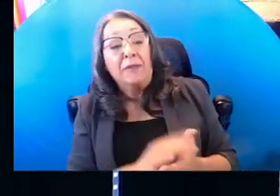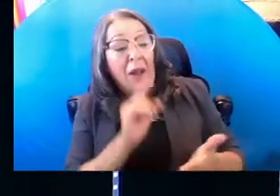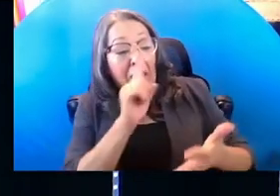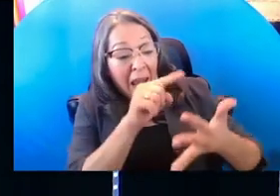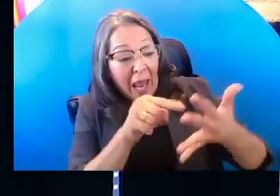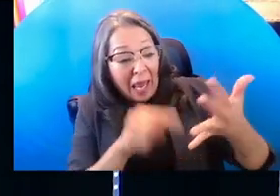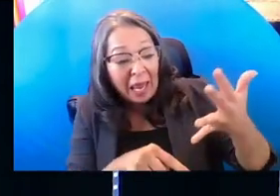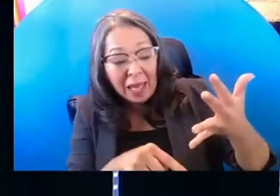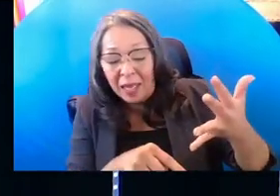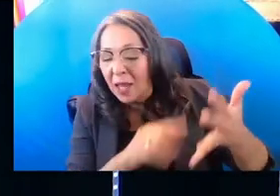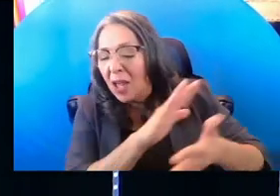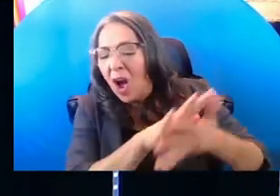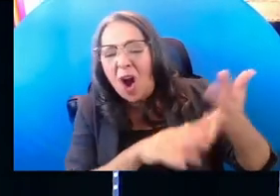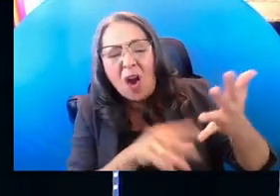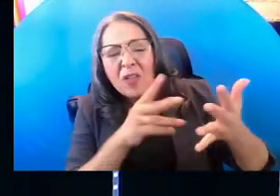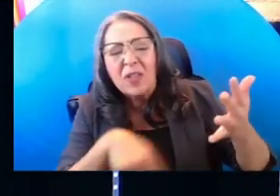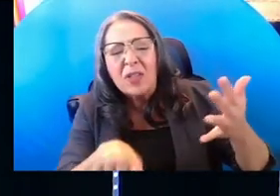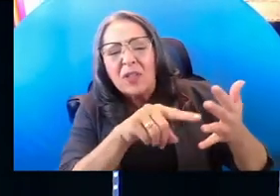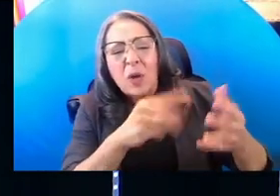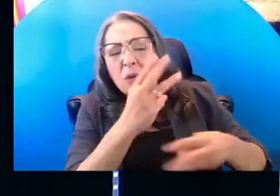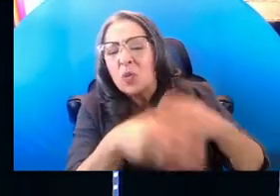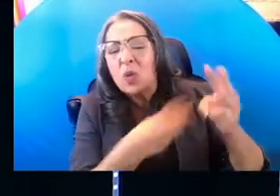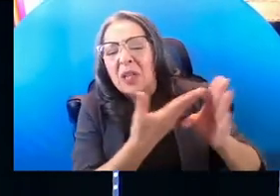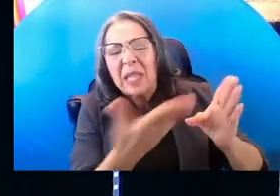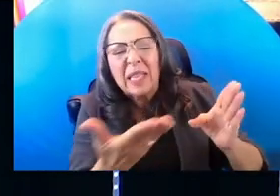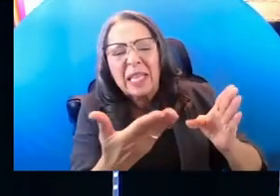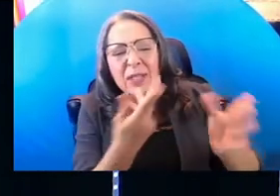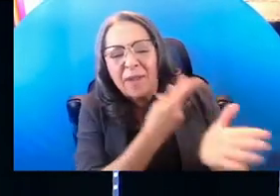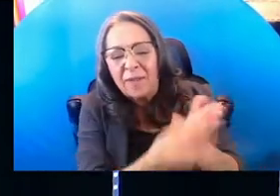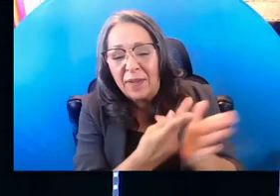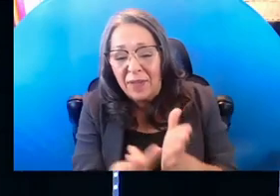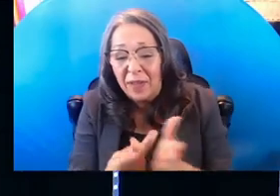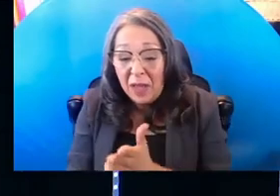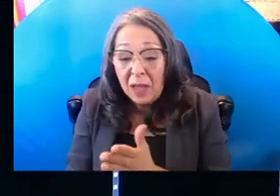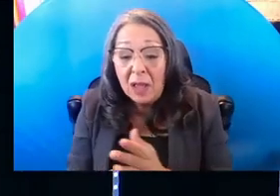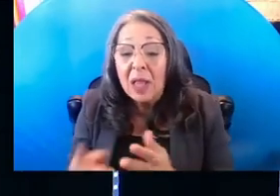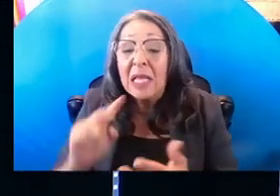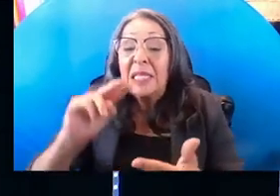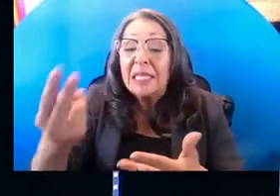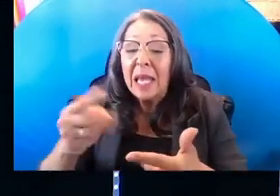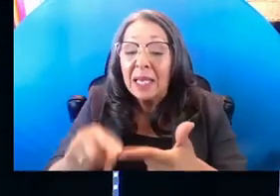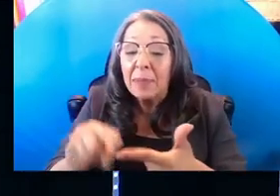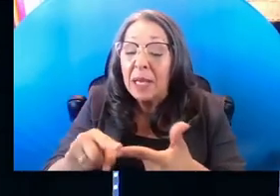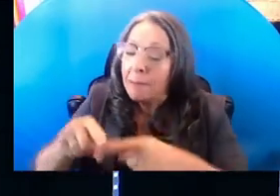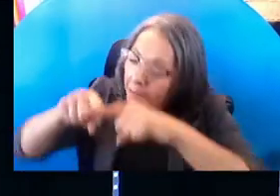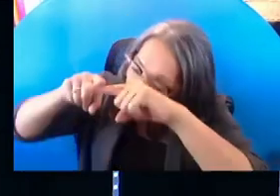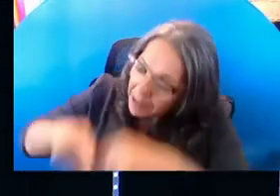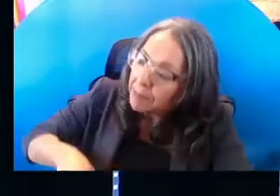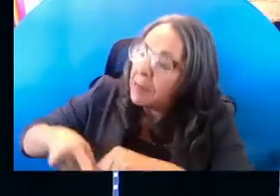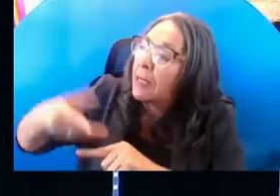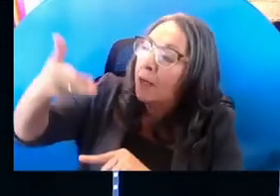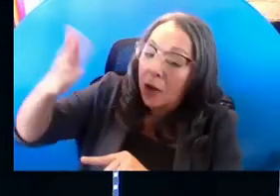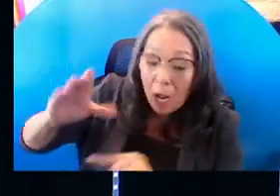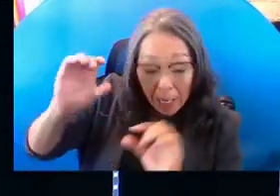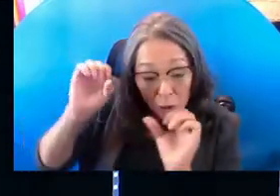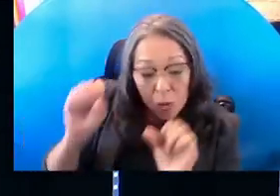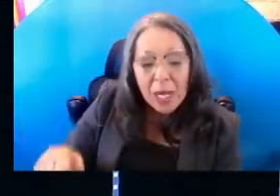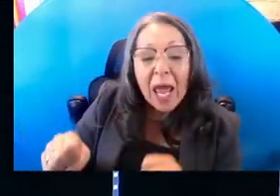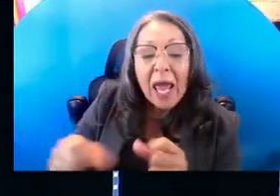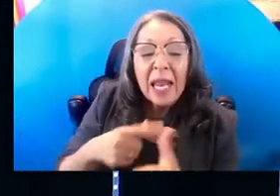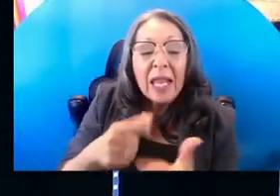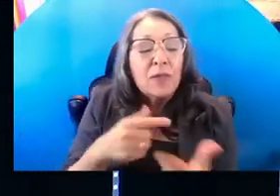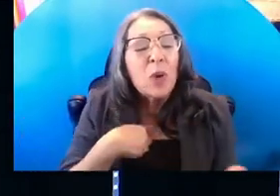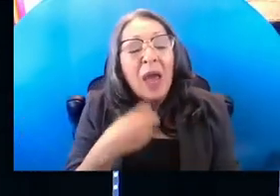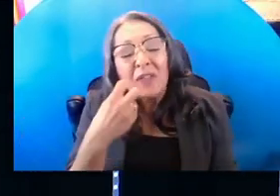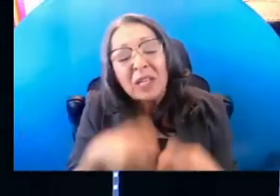us. So again, point number two for this is we can rely on God. Consider it pure joy when you jump into a hard space and a